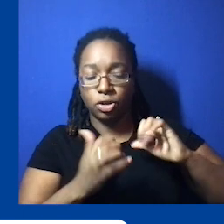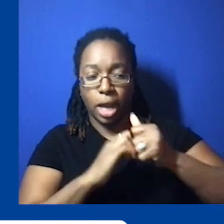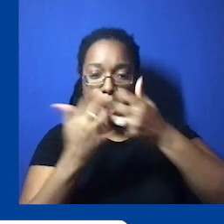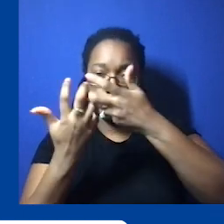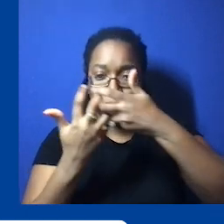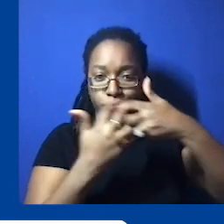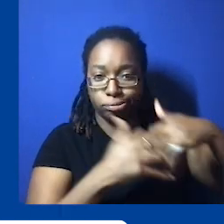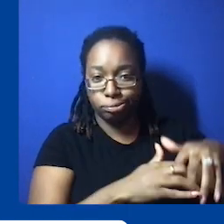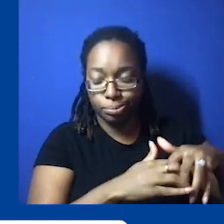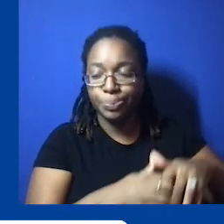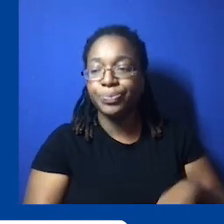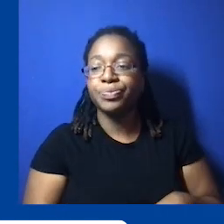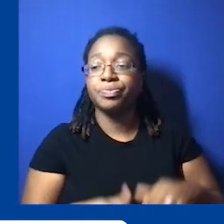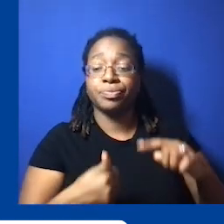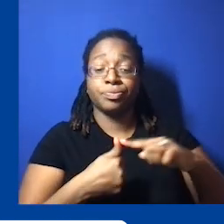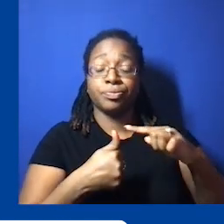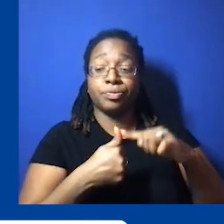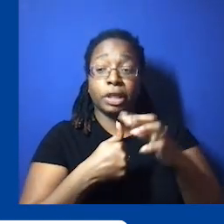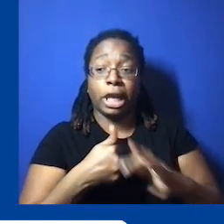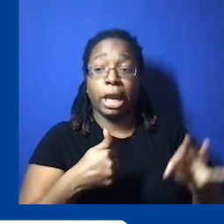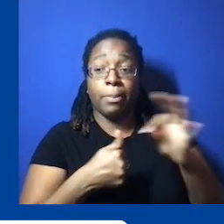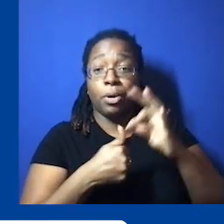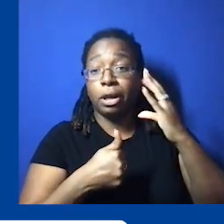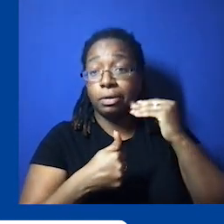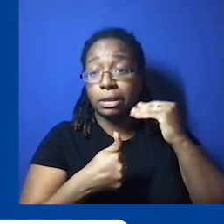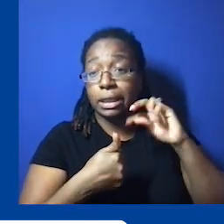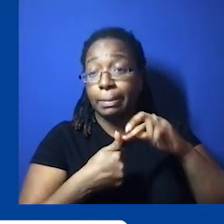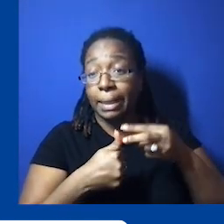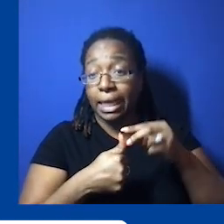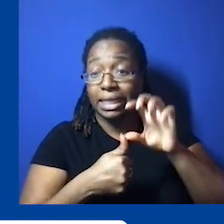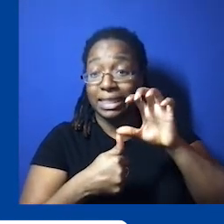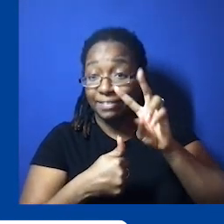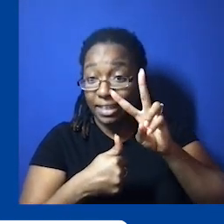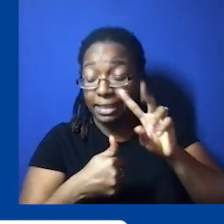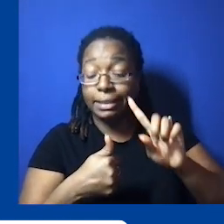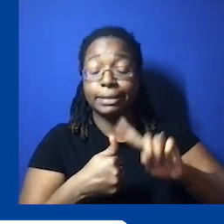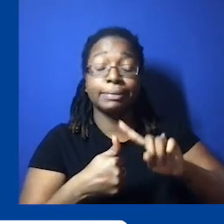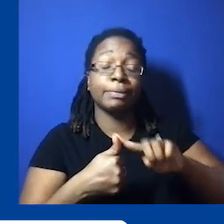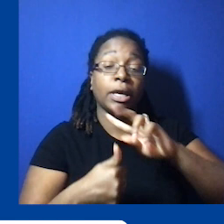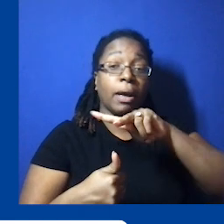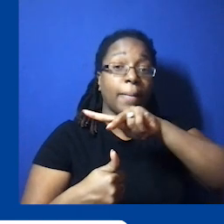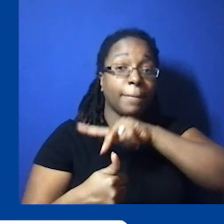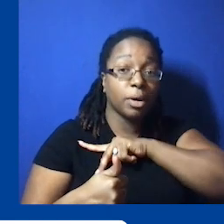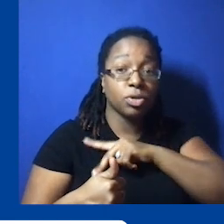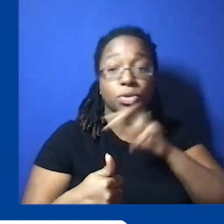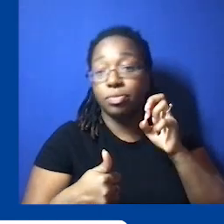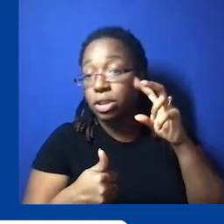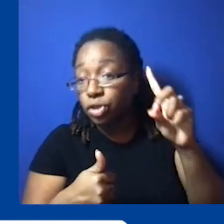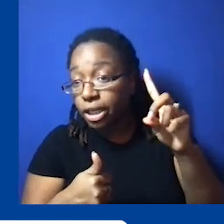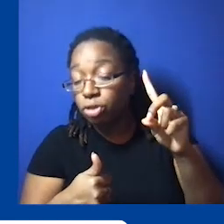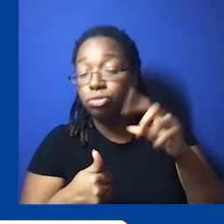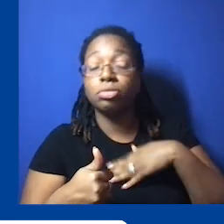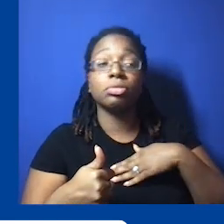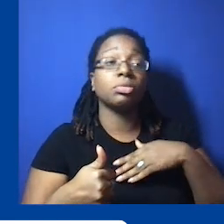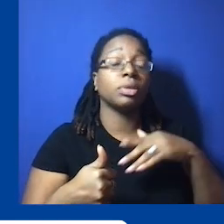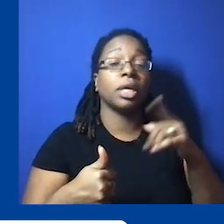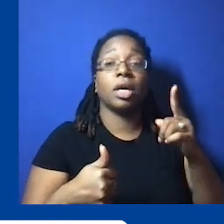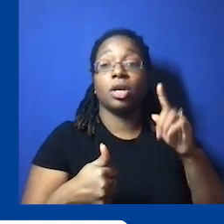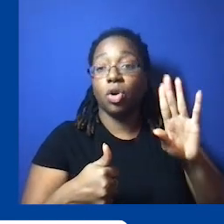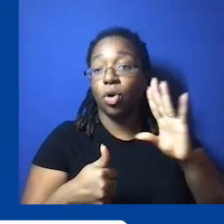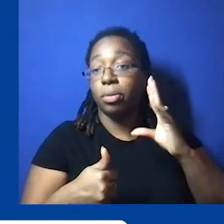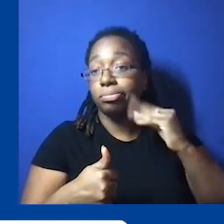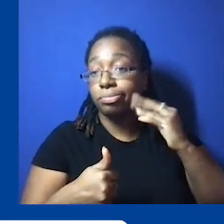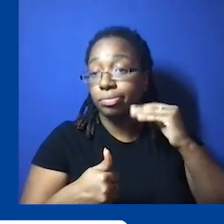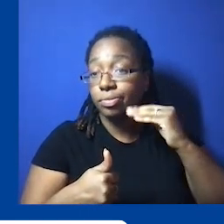relevant experiences, this includes your CV, your personal educational career development responses, and then your